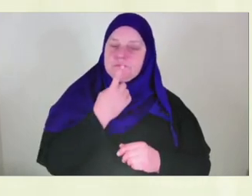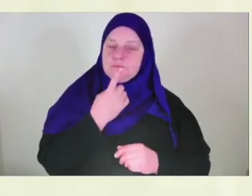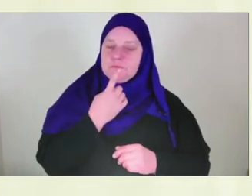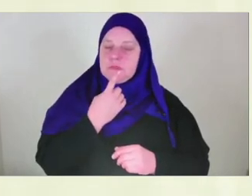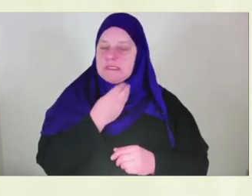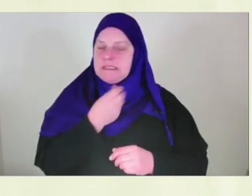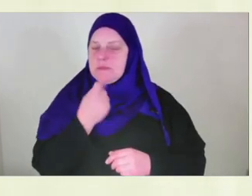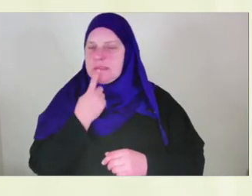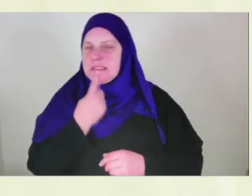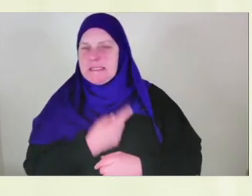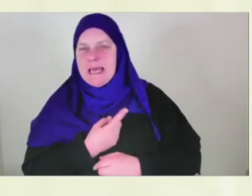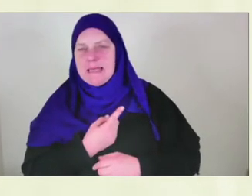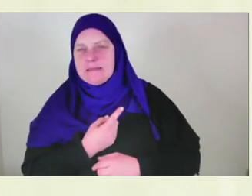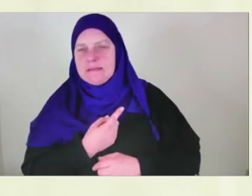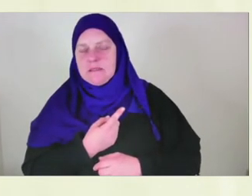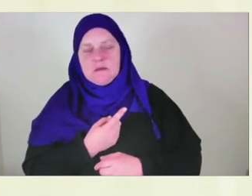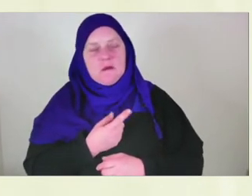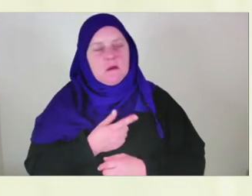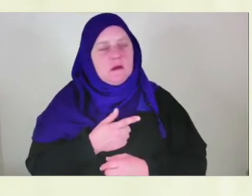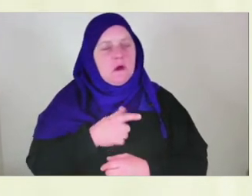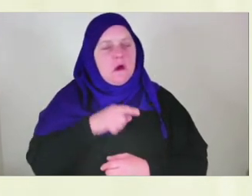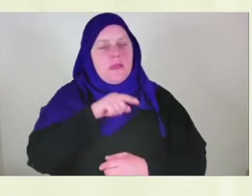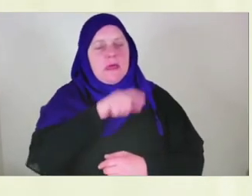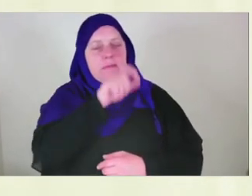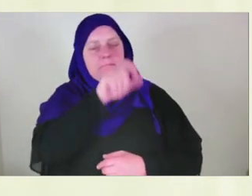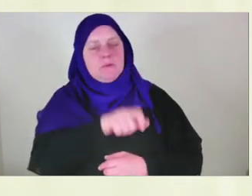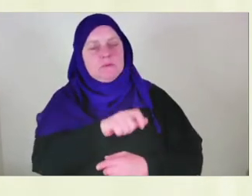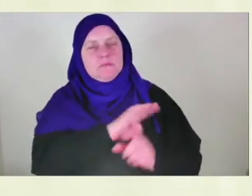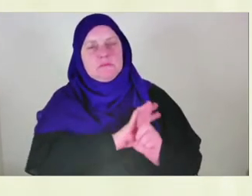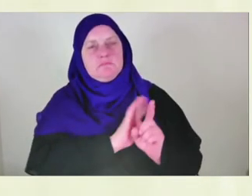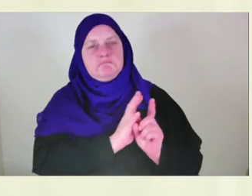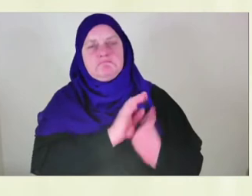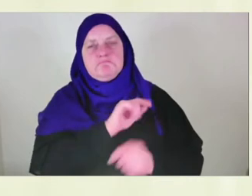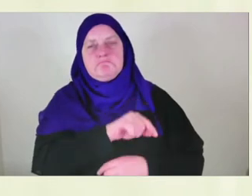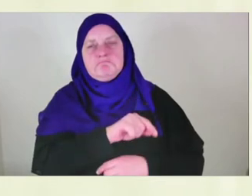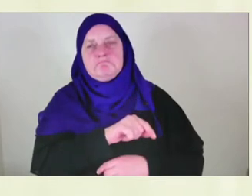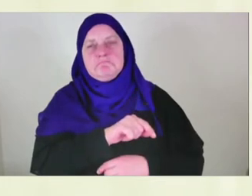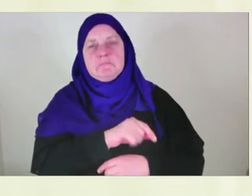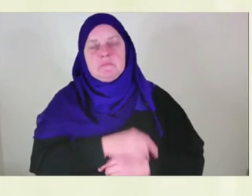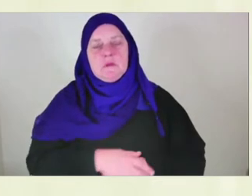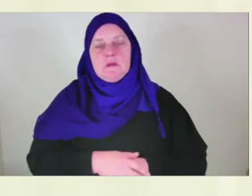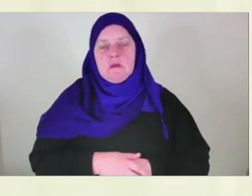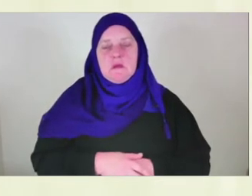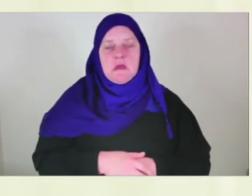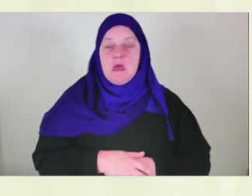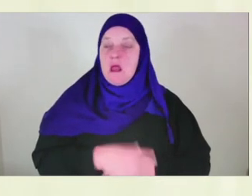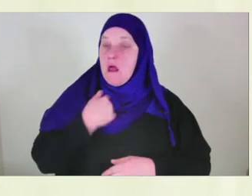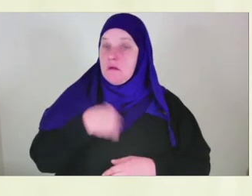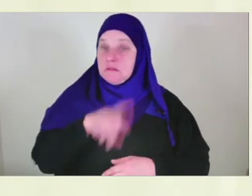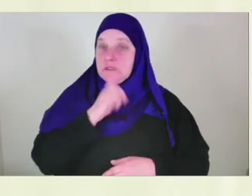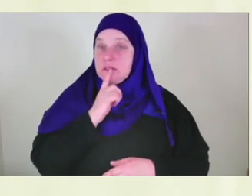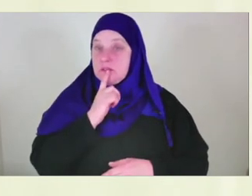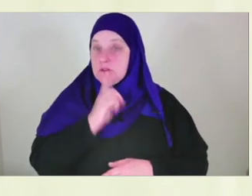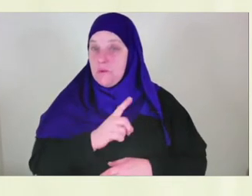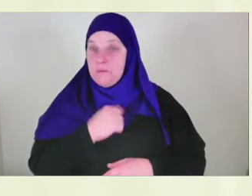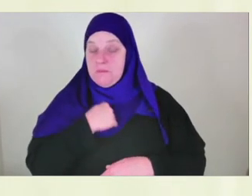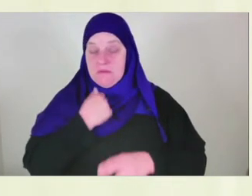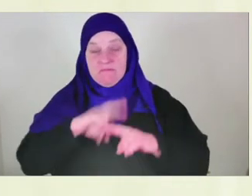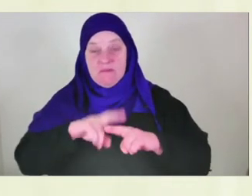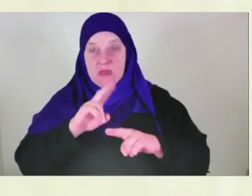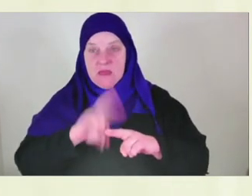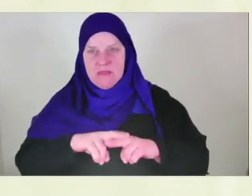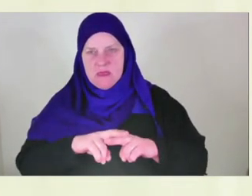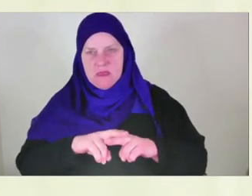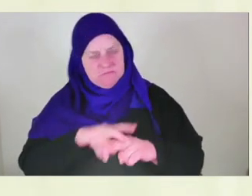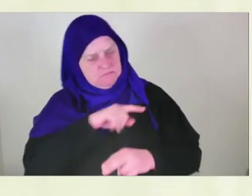Allah irham, was still alive. And I said, this person said this about this marasha, this representative.